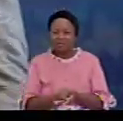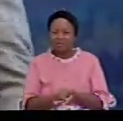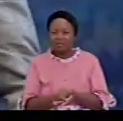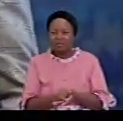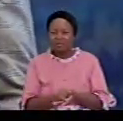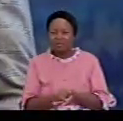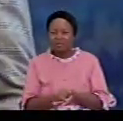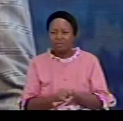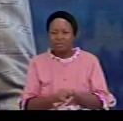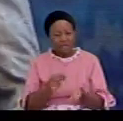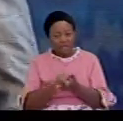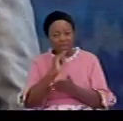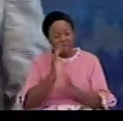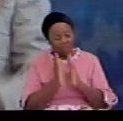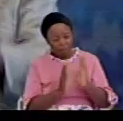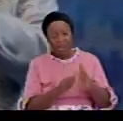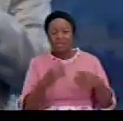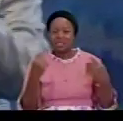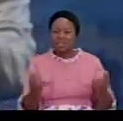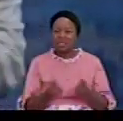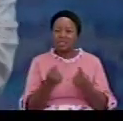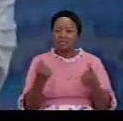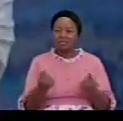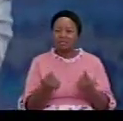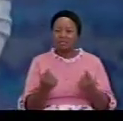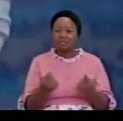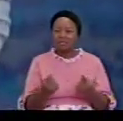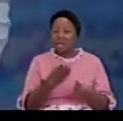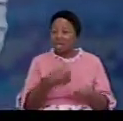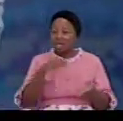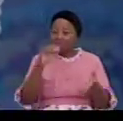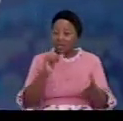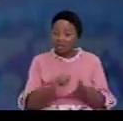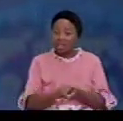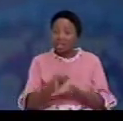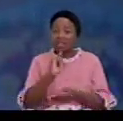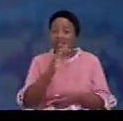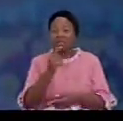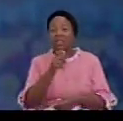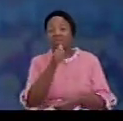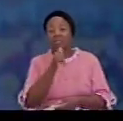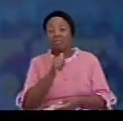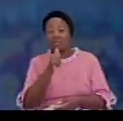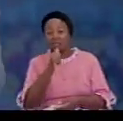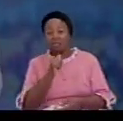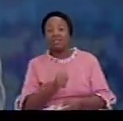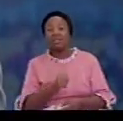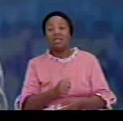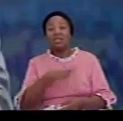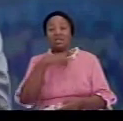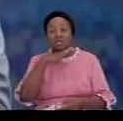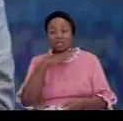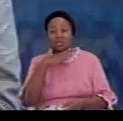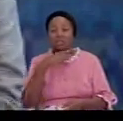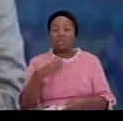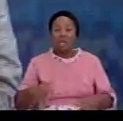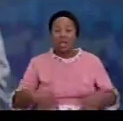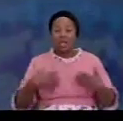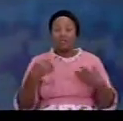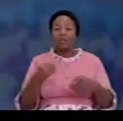That's presumptuous sin. And that is the secret abomination of many, many